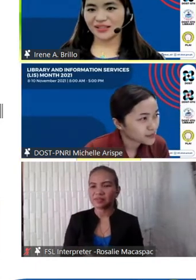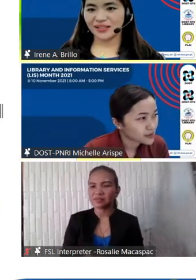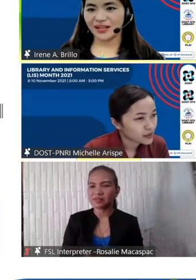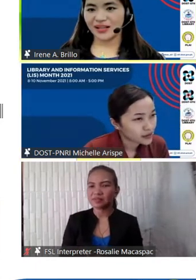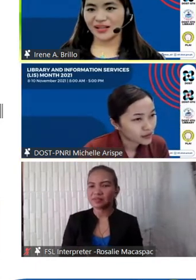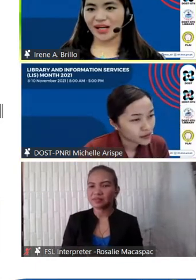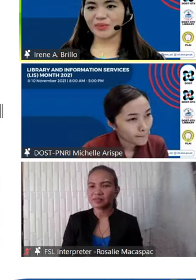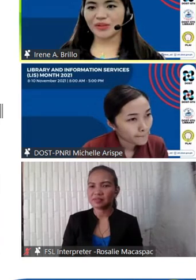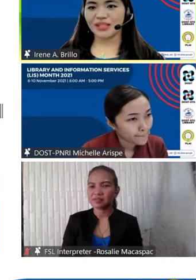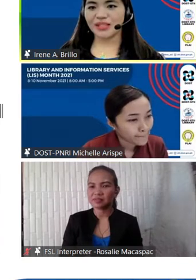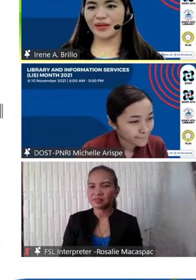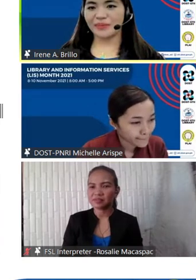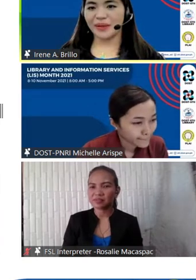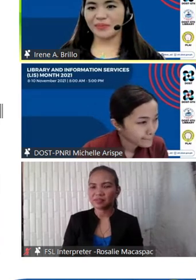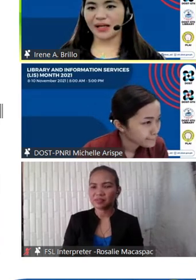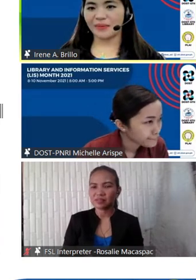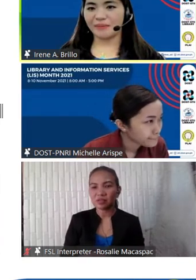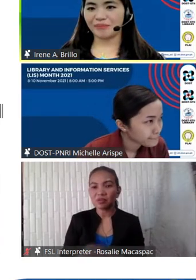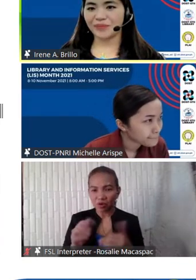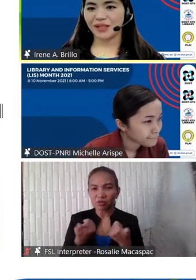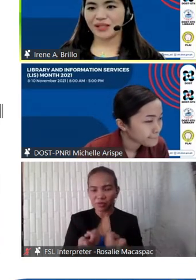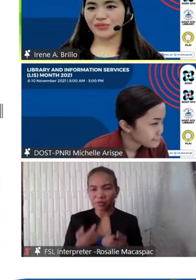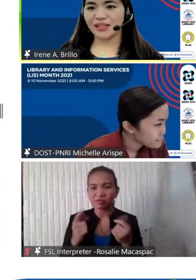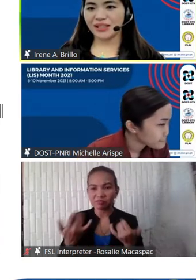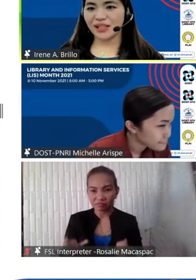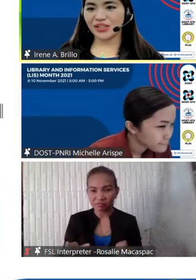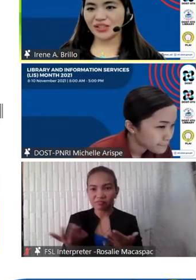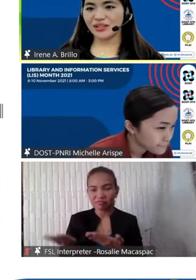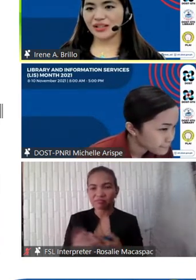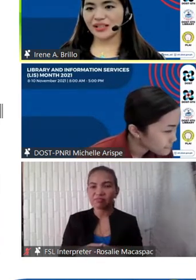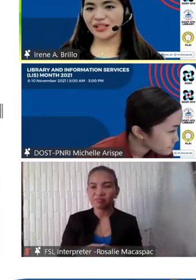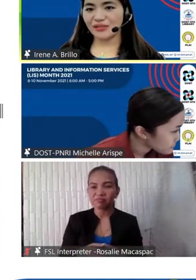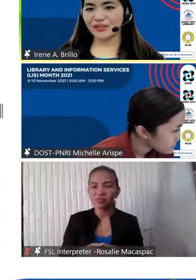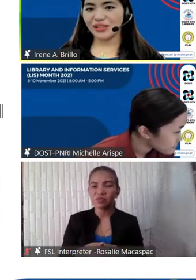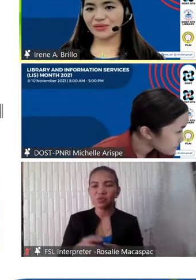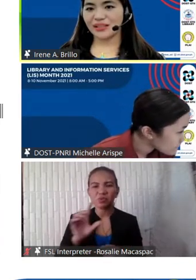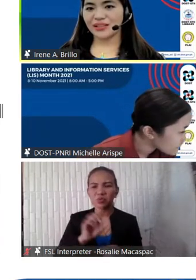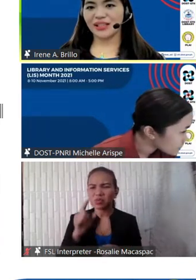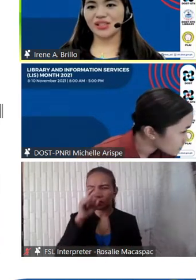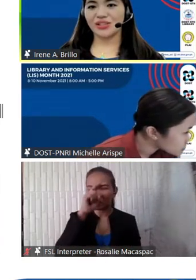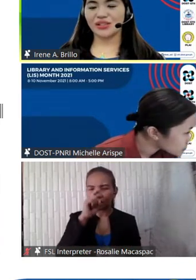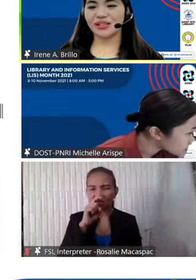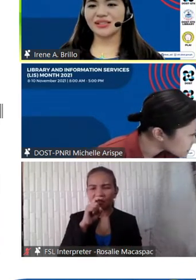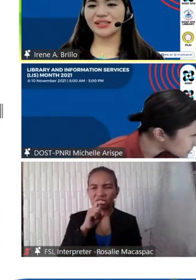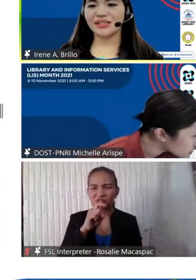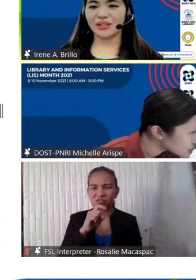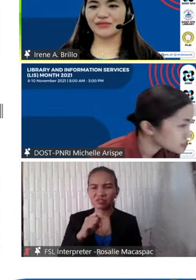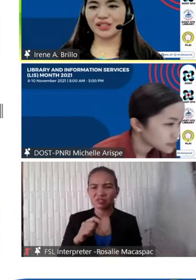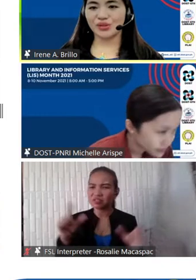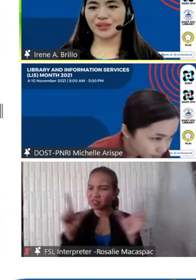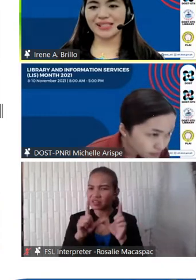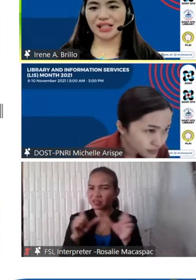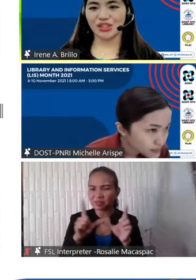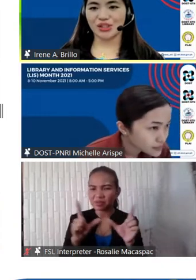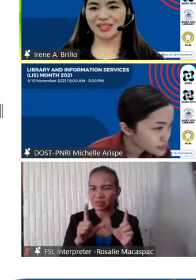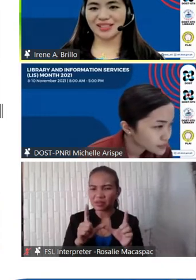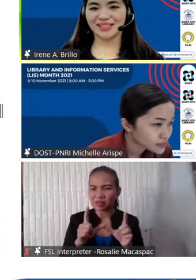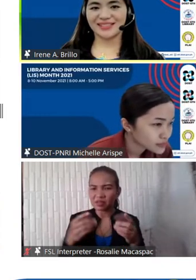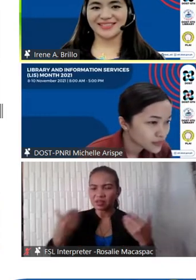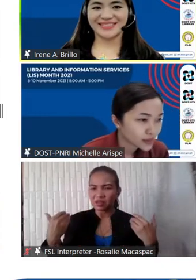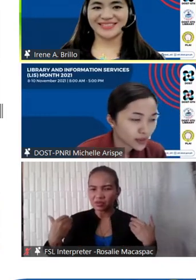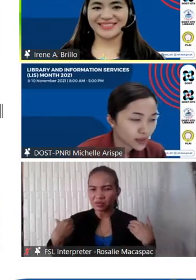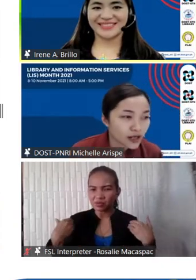sorry. How about this one, ma'am? What age or grade level you cater in your December virtual